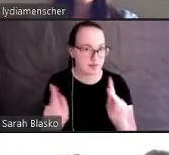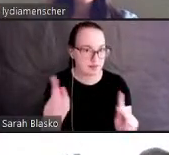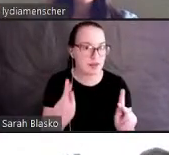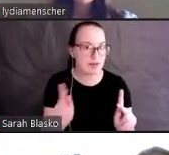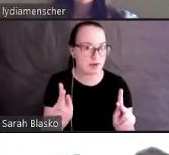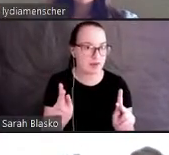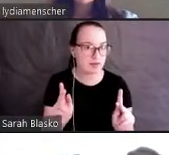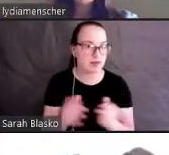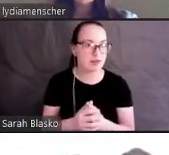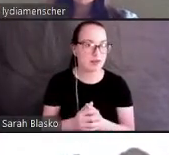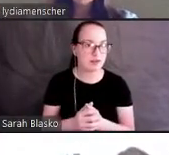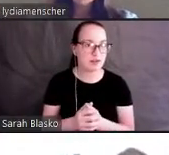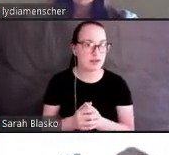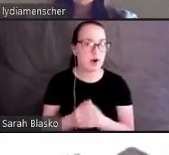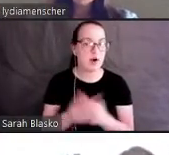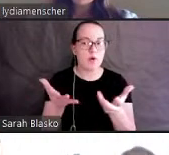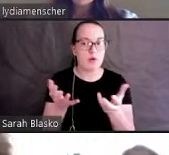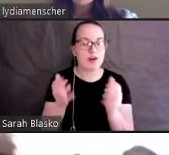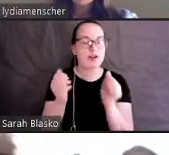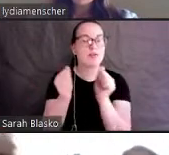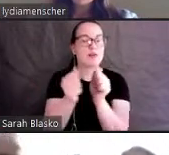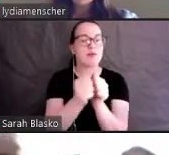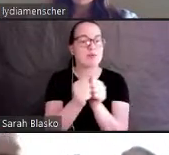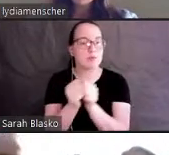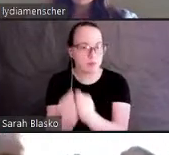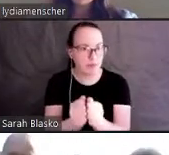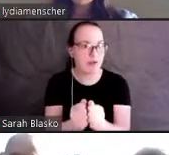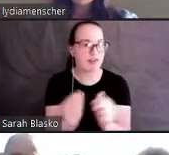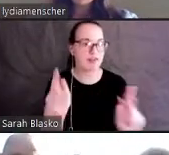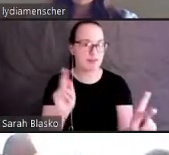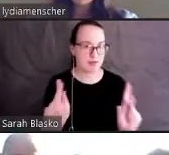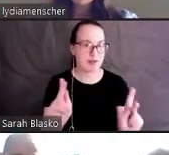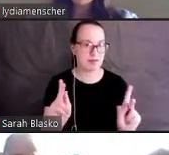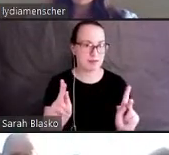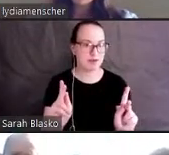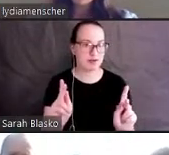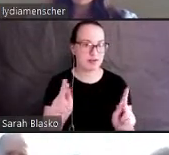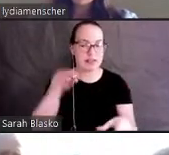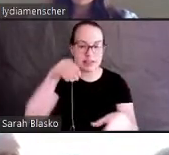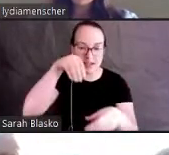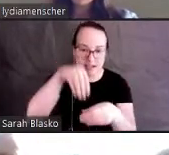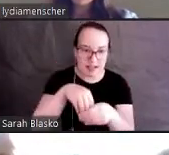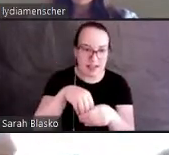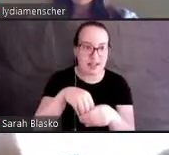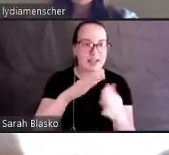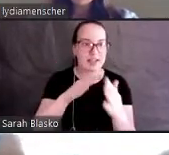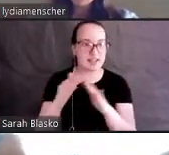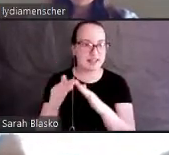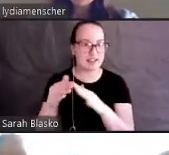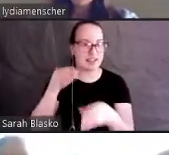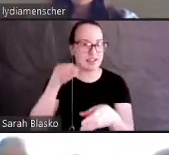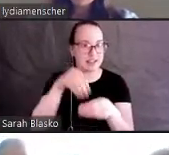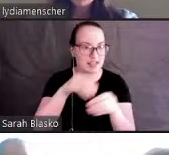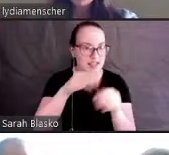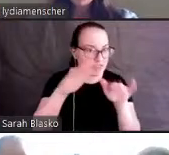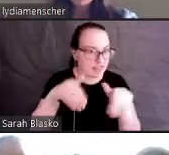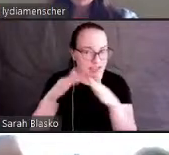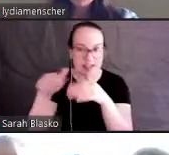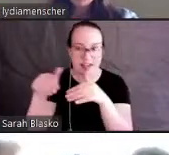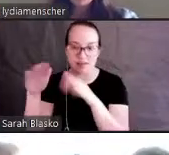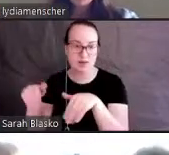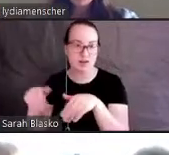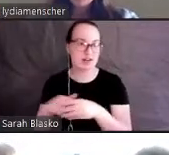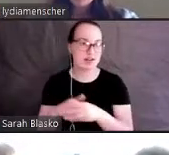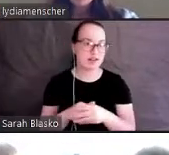them in their city, in their neighborhood, in their camp, in the